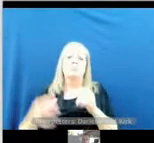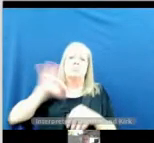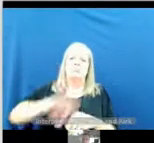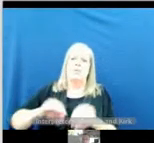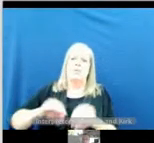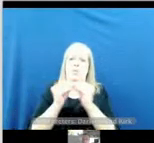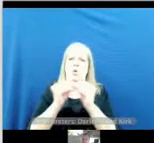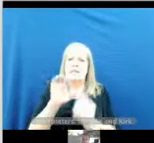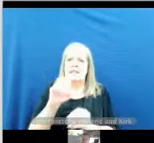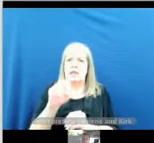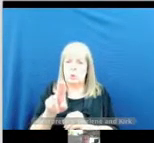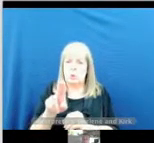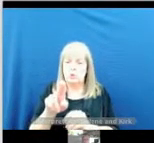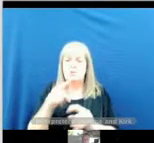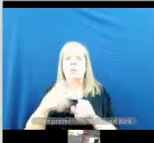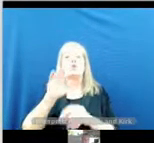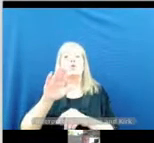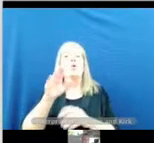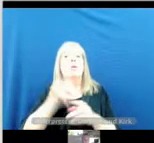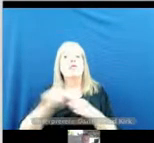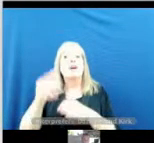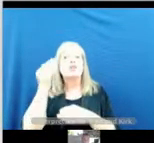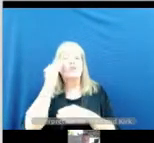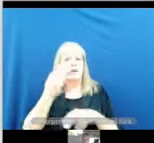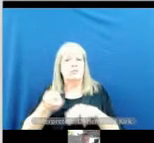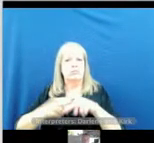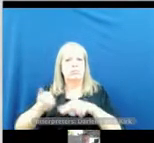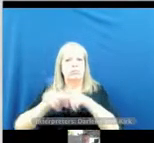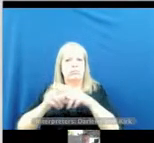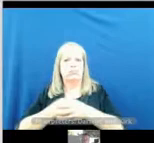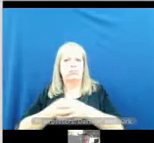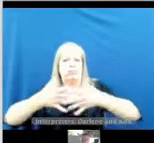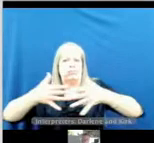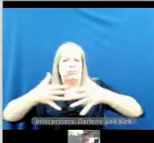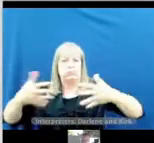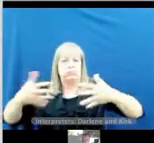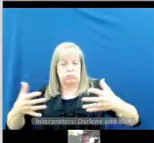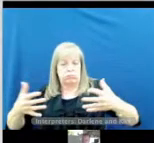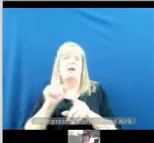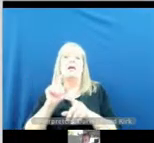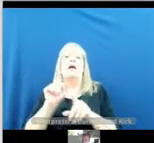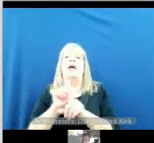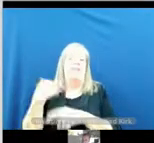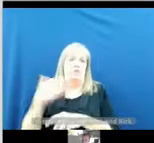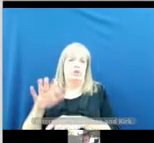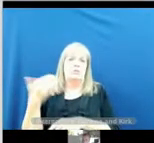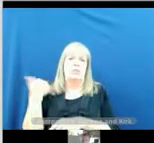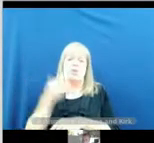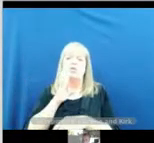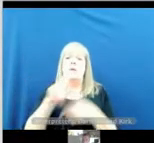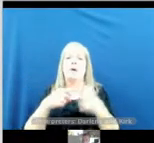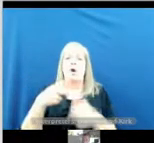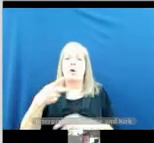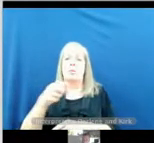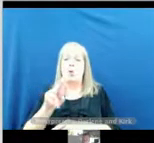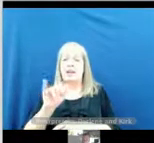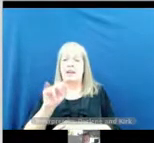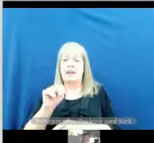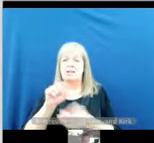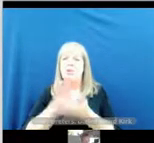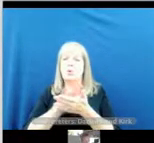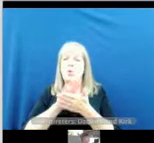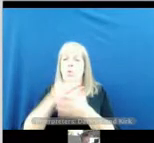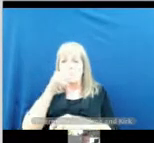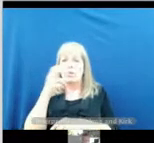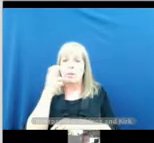So, again, I mentioned Perkins School for the Blind. They have a host of professional development series opportunities free